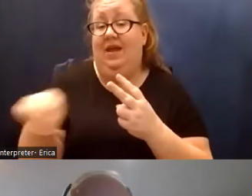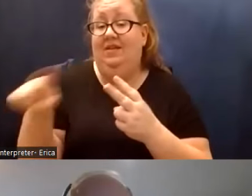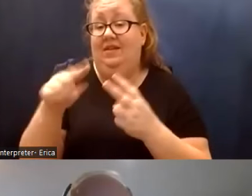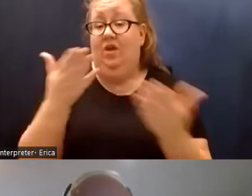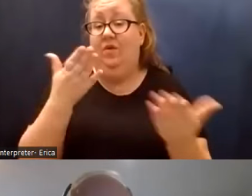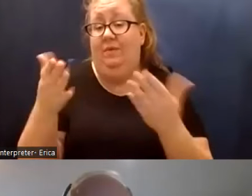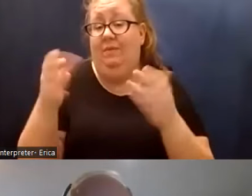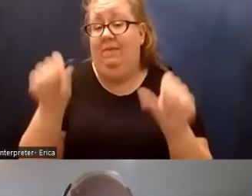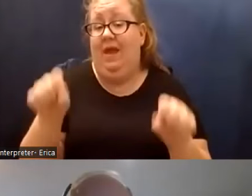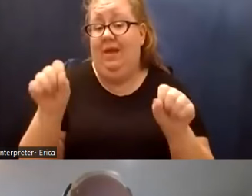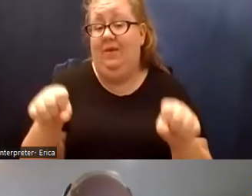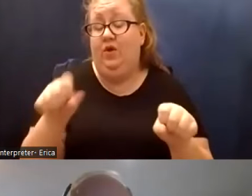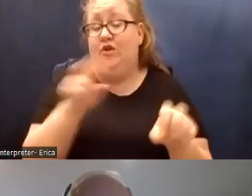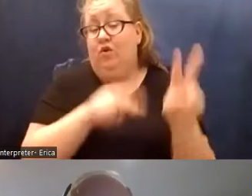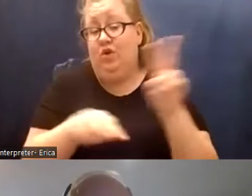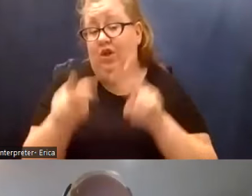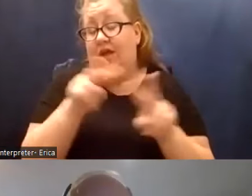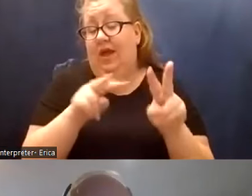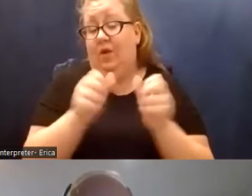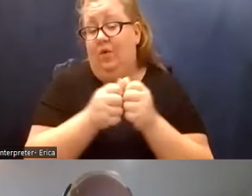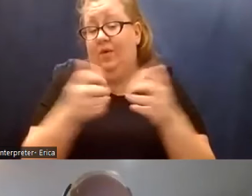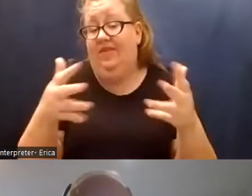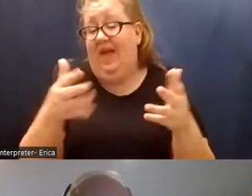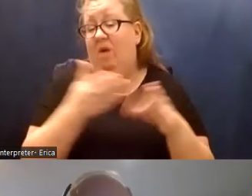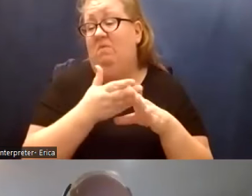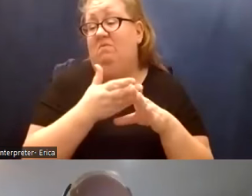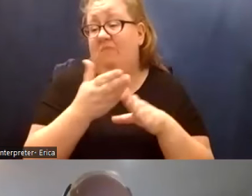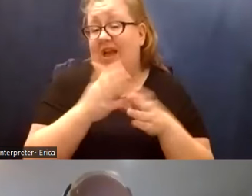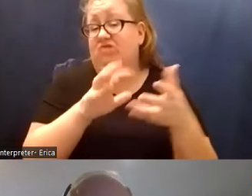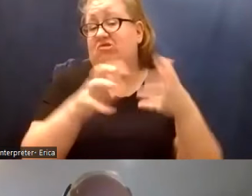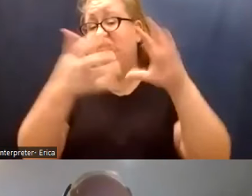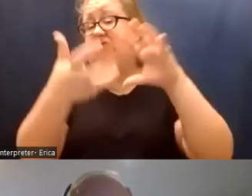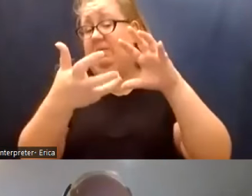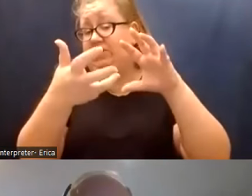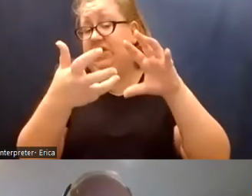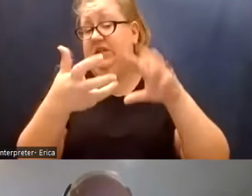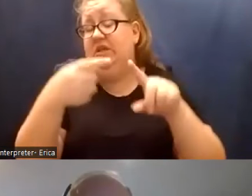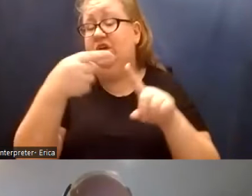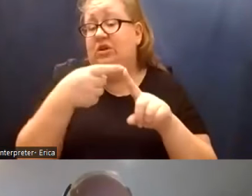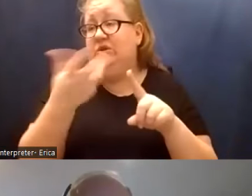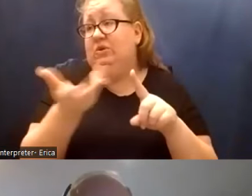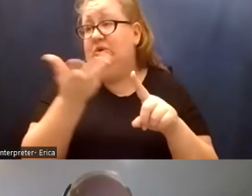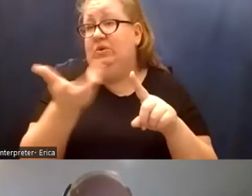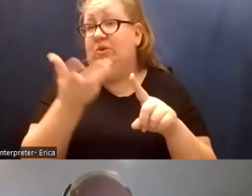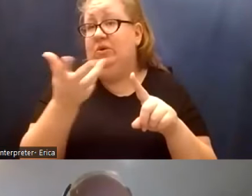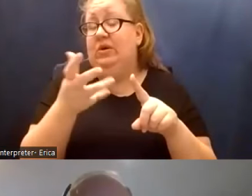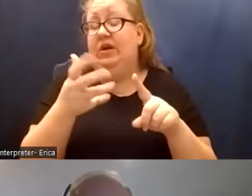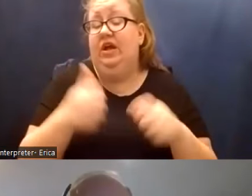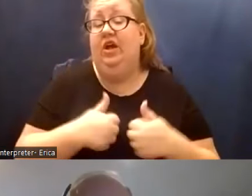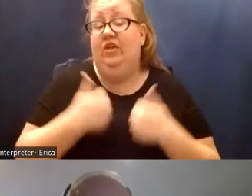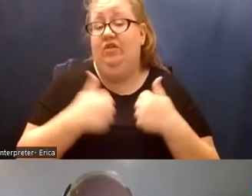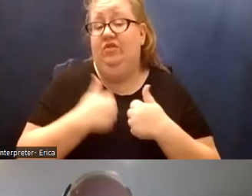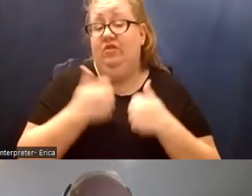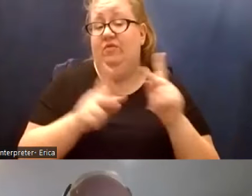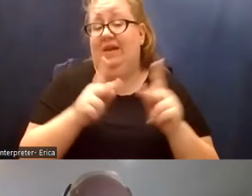at without major disruption to, you know, the residents in the